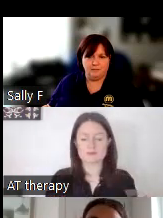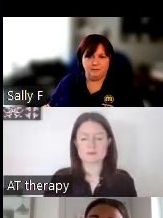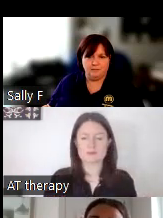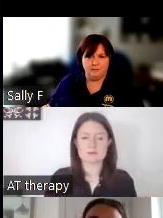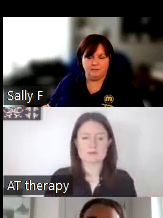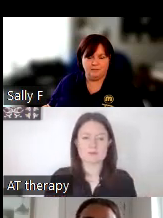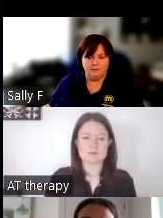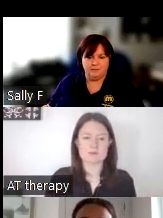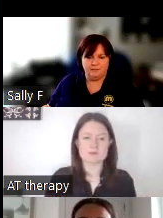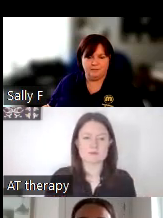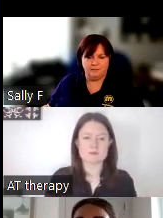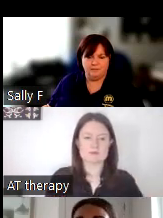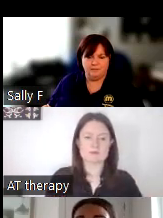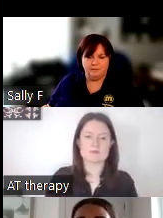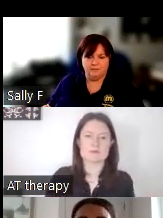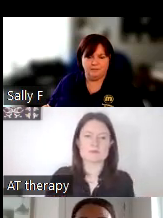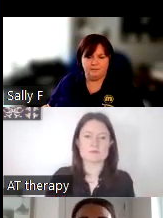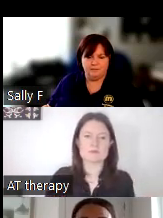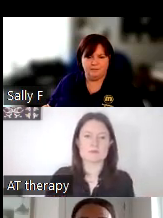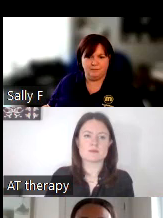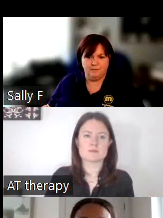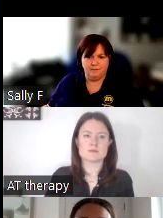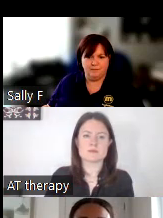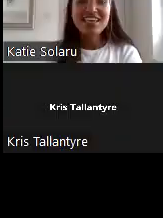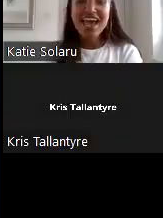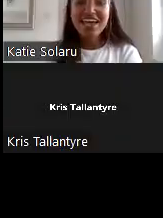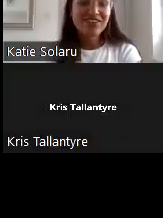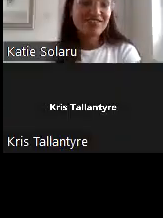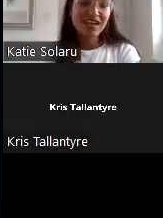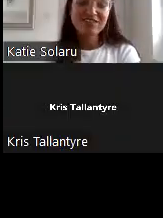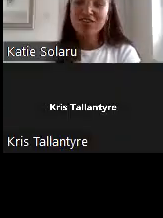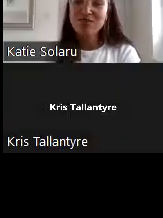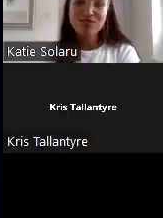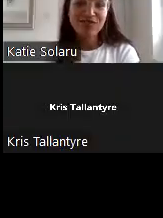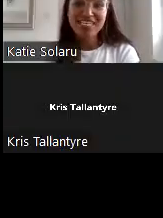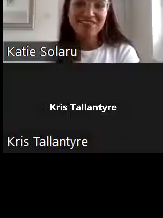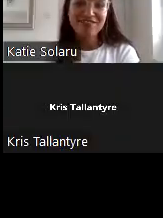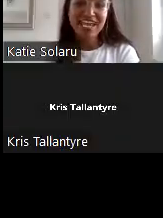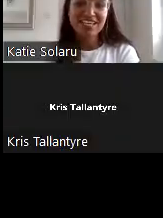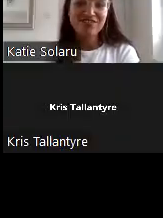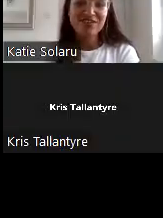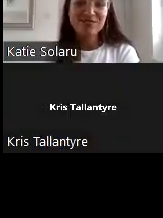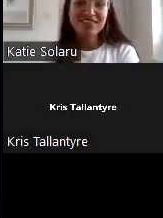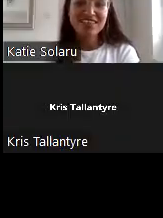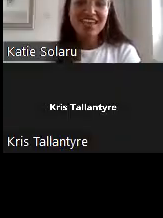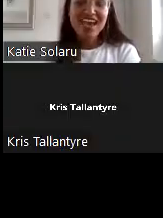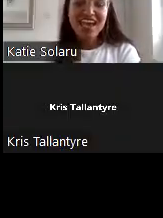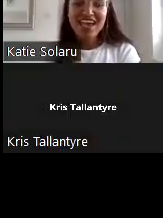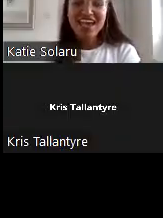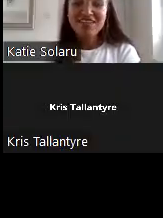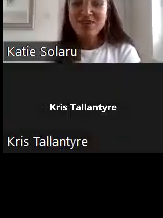with preschool children aged 0 to 5 years old. And I used Makaton with all of these different age